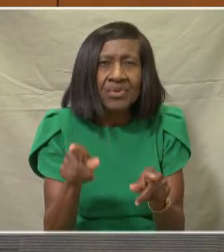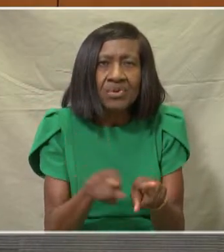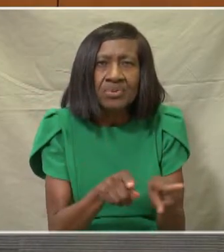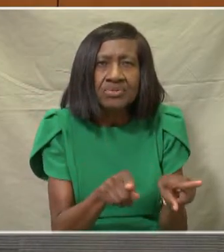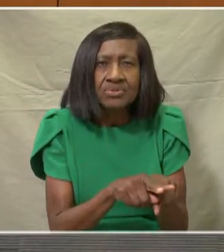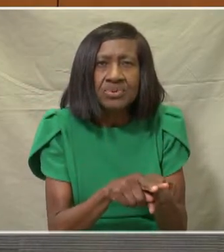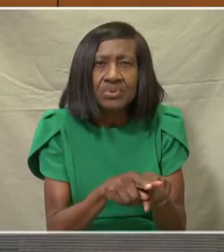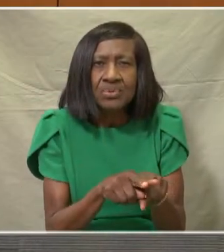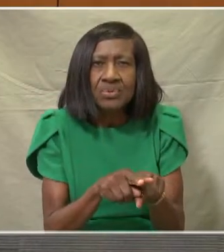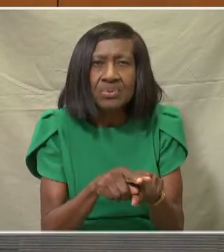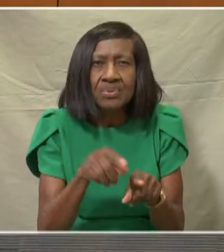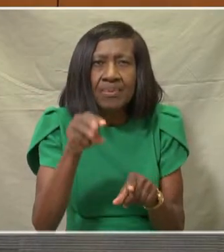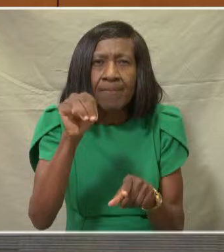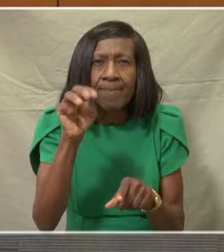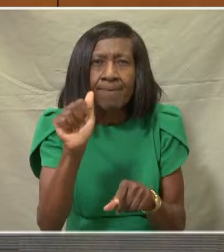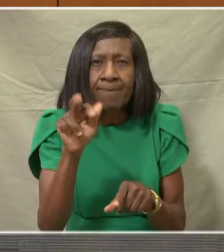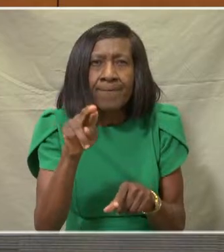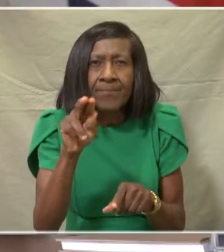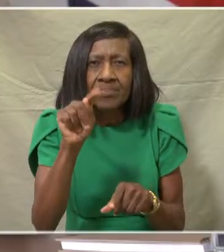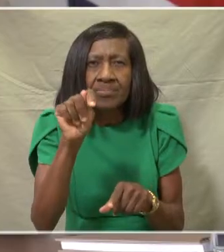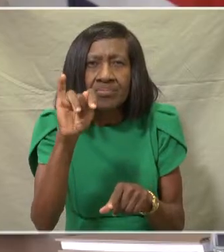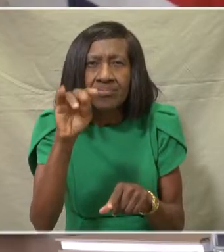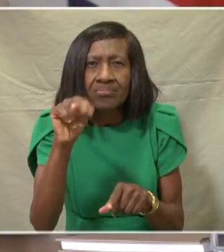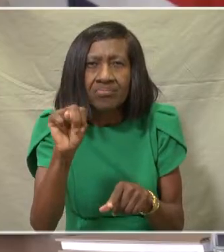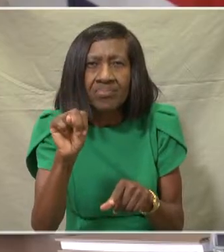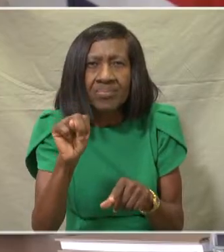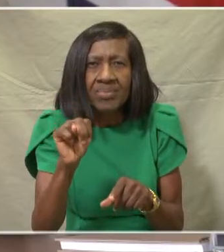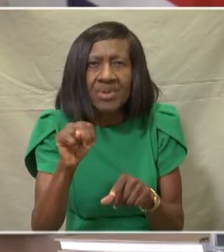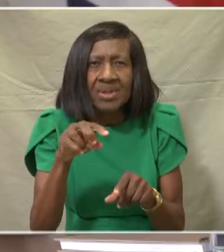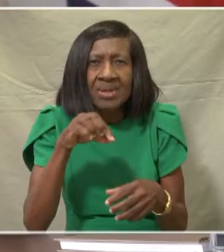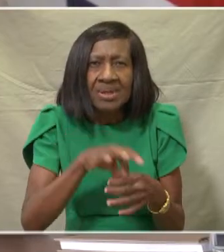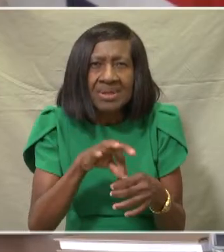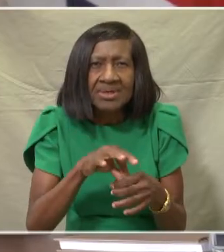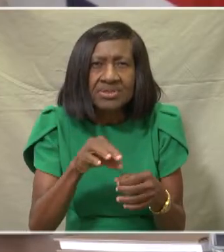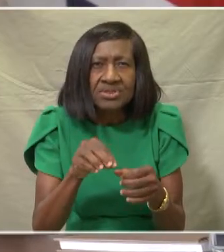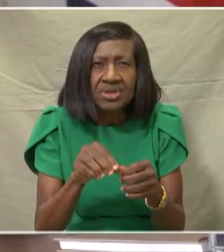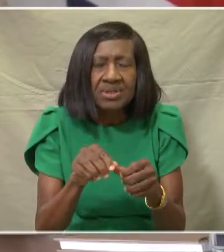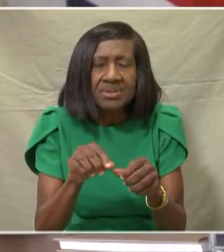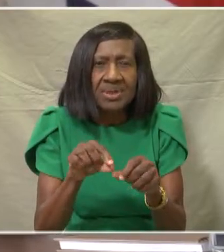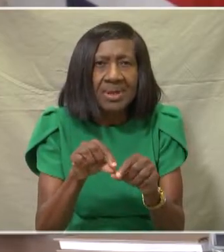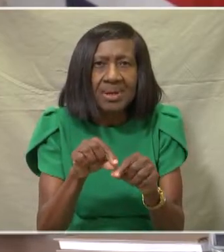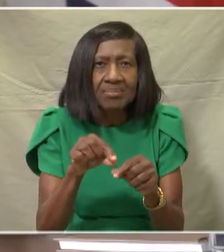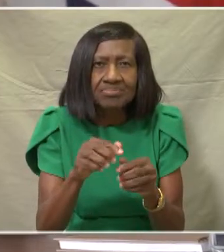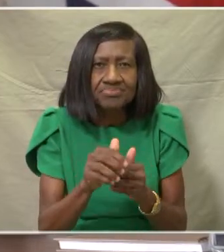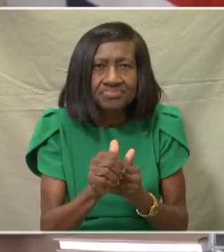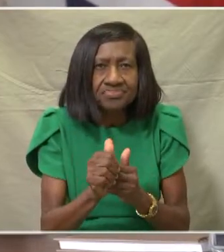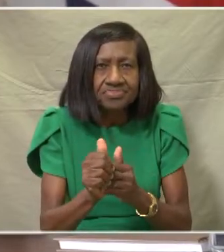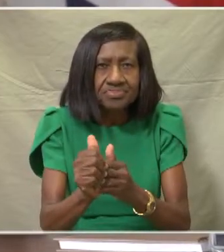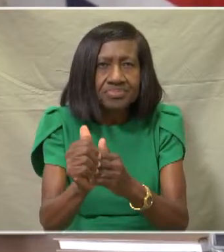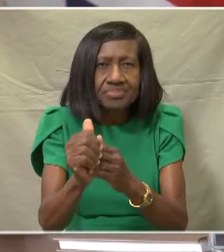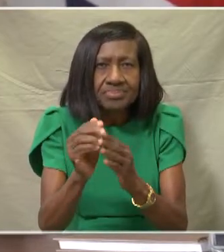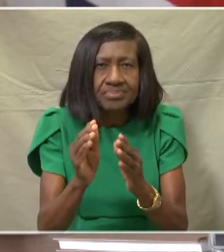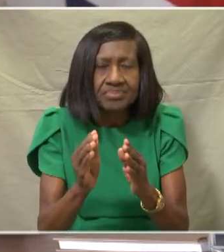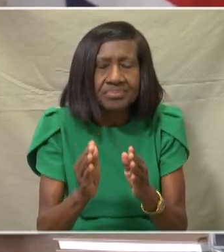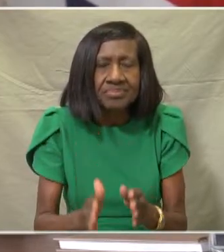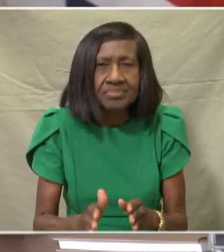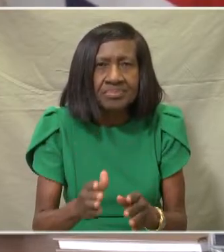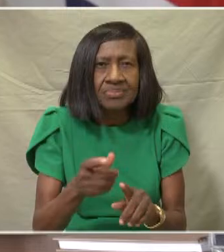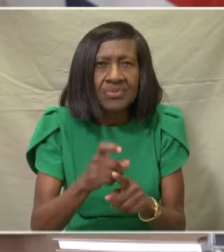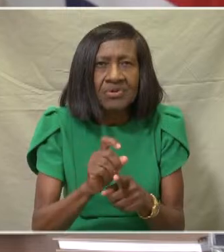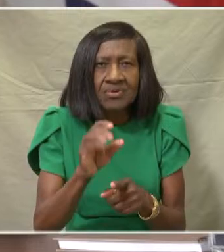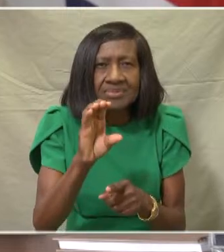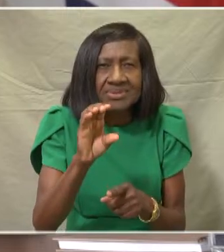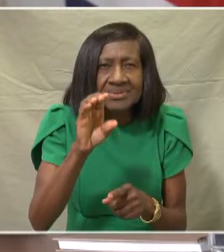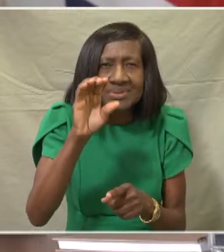right, Martin Vickery is our election coordinator. He is from the UK and with colleagues from the